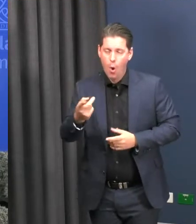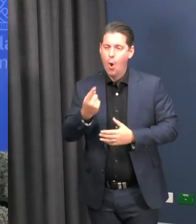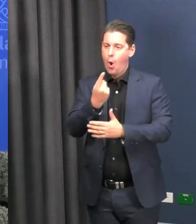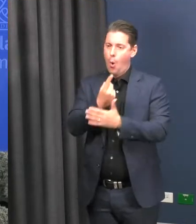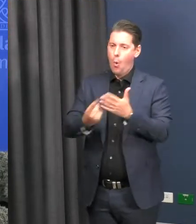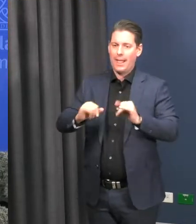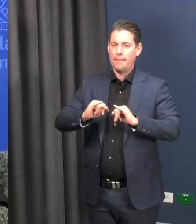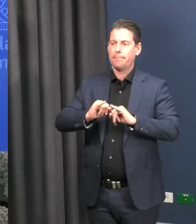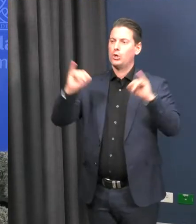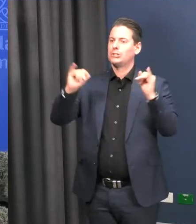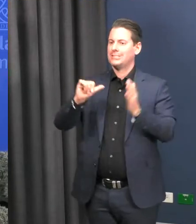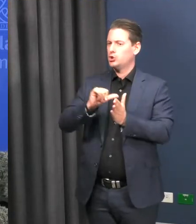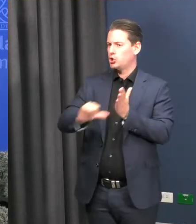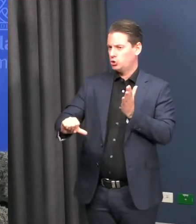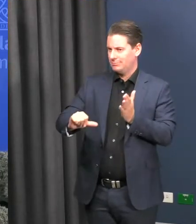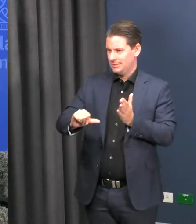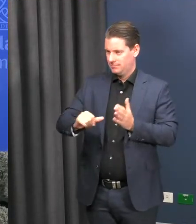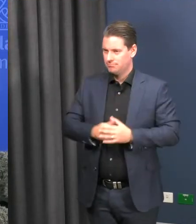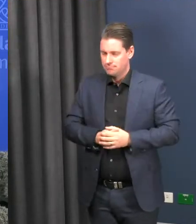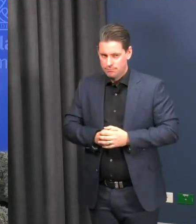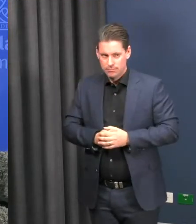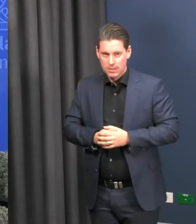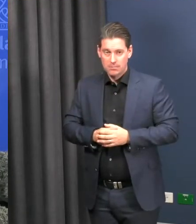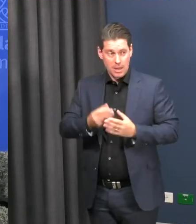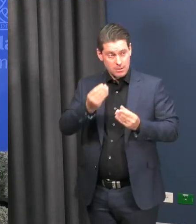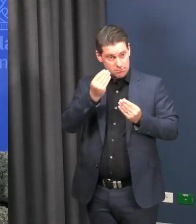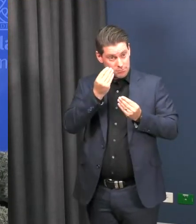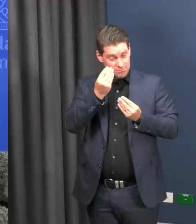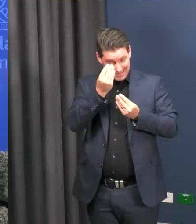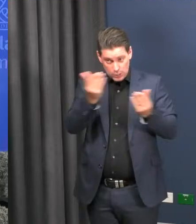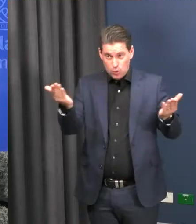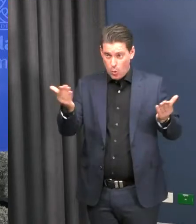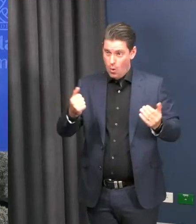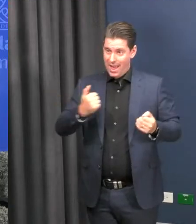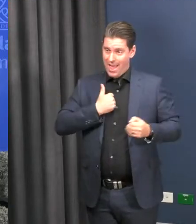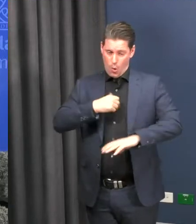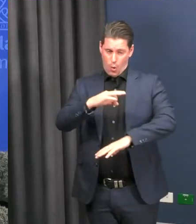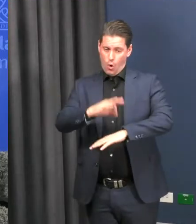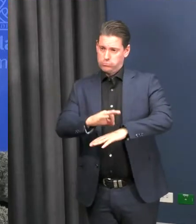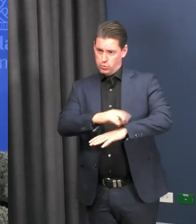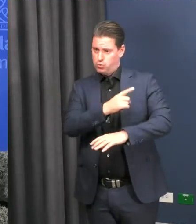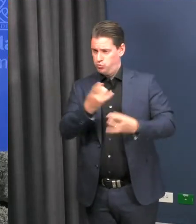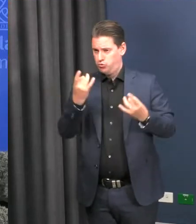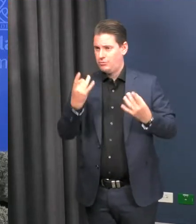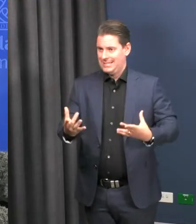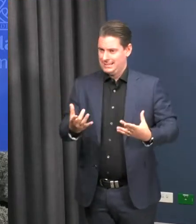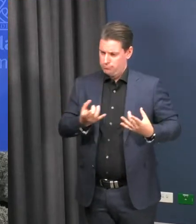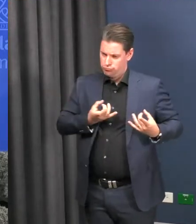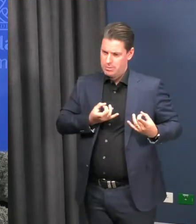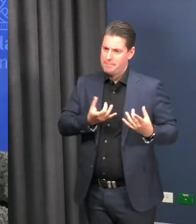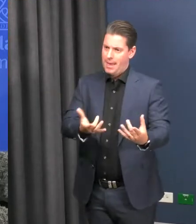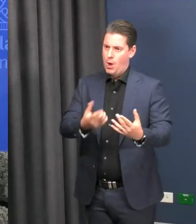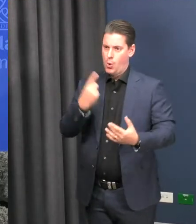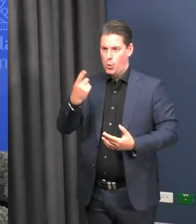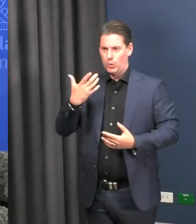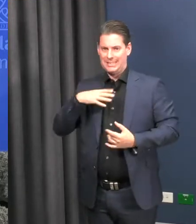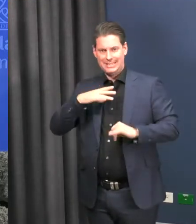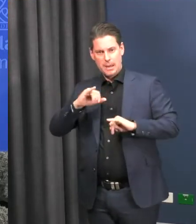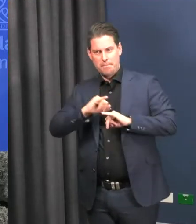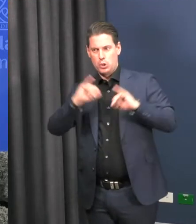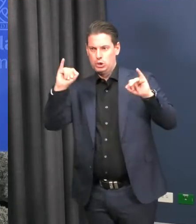Friday, but I want Queenslanders to know our health system is geared up and ready to support those who need emergency care. Generators are in